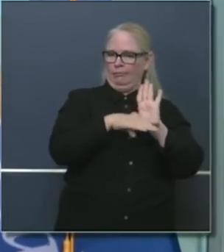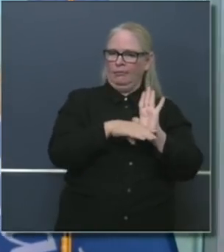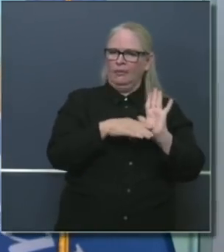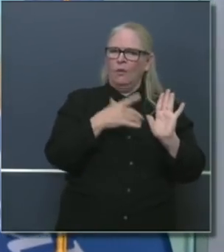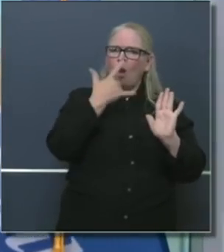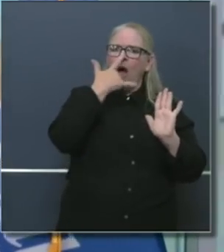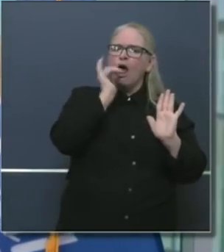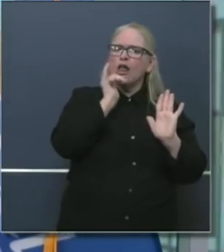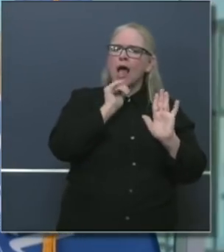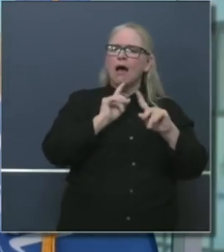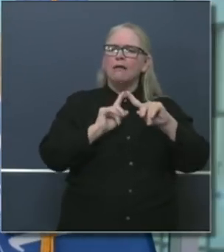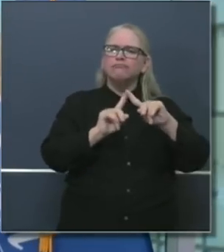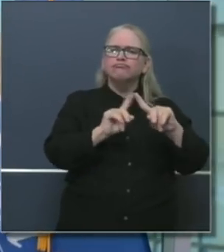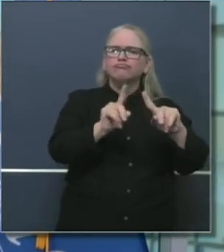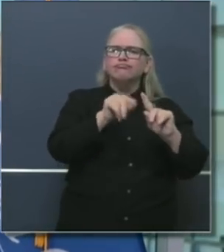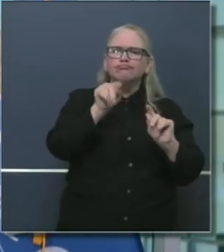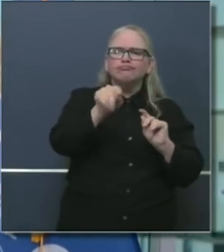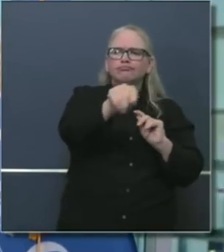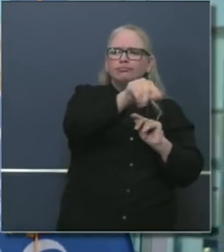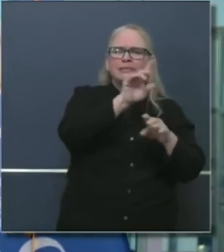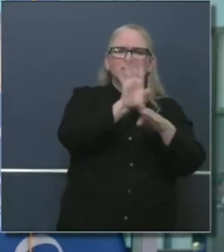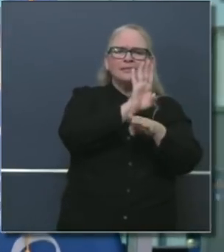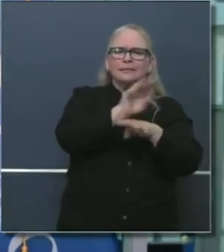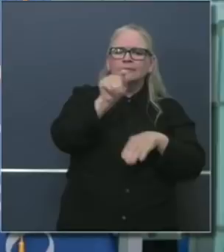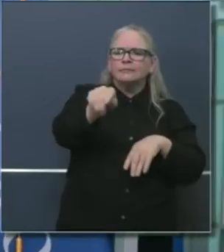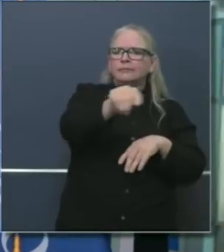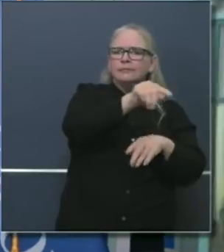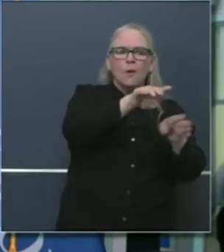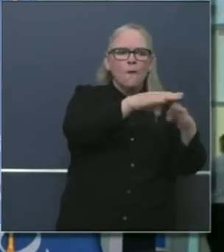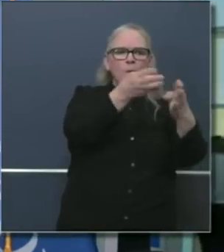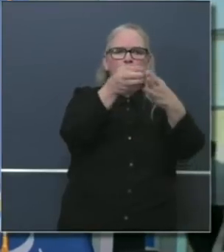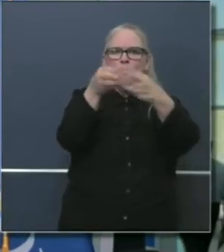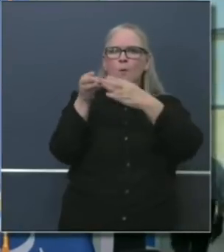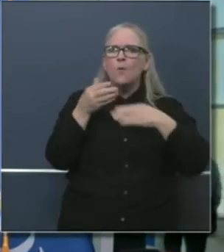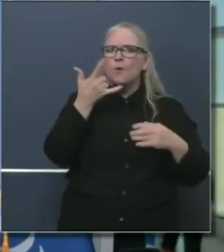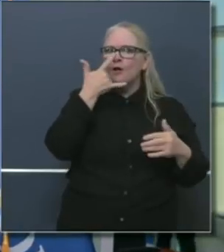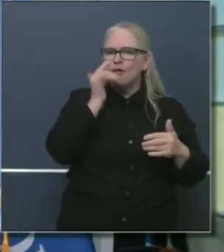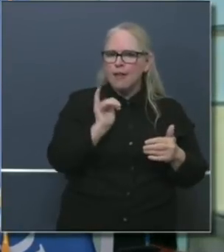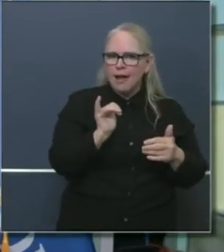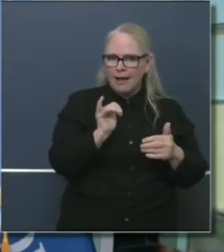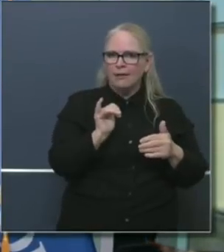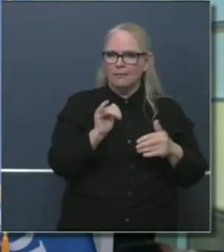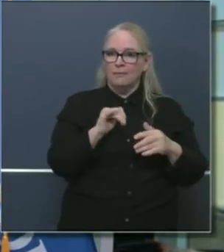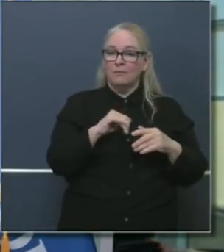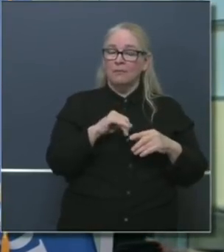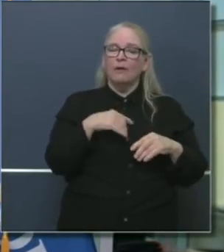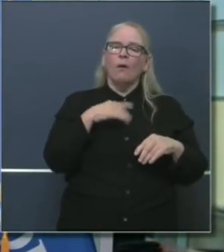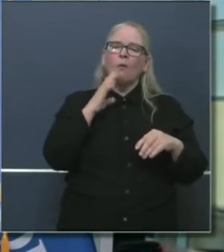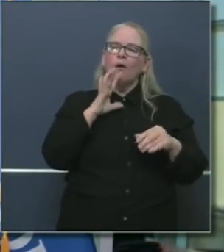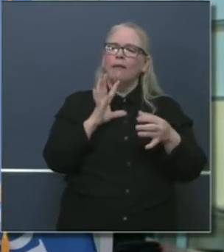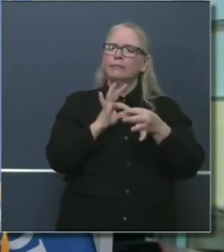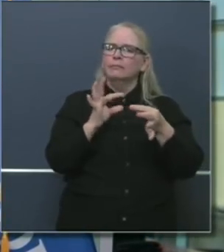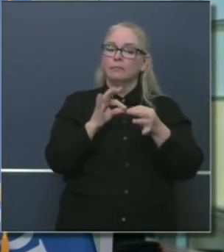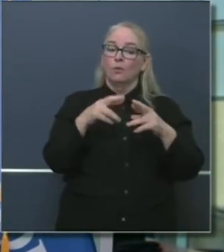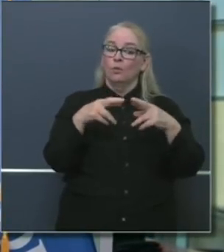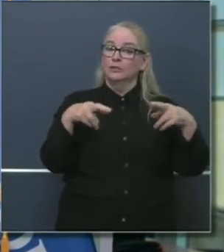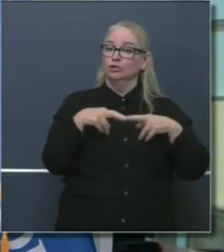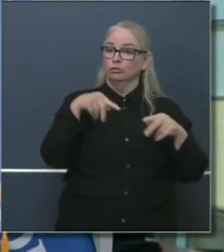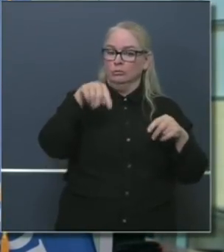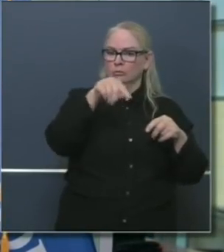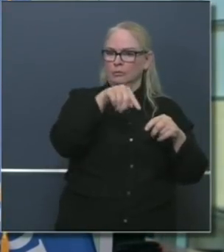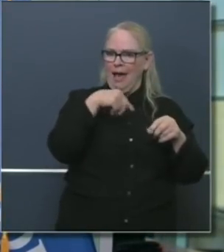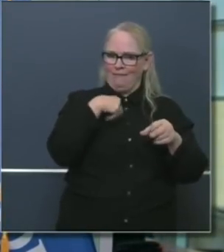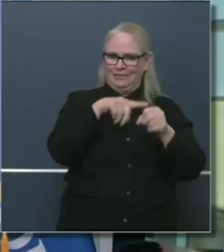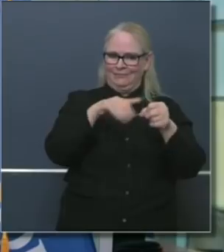that are coming back to business, as well as talk a bit about the regional variance process that we've